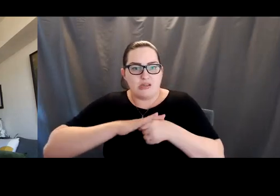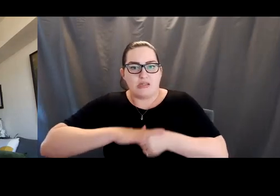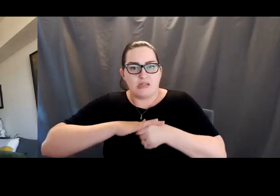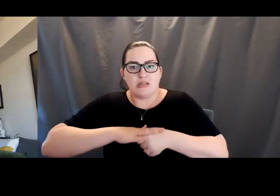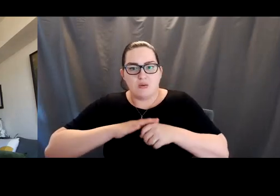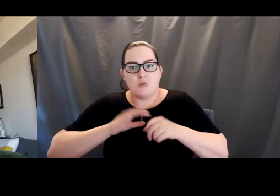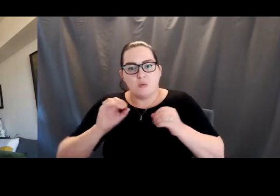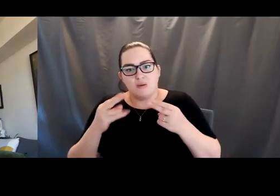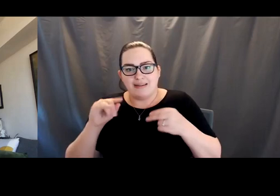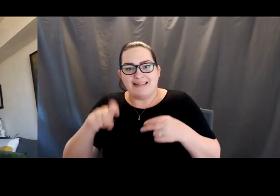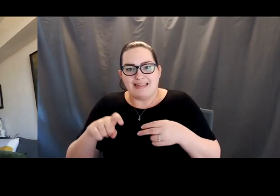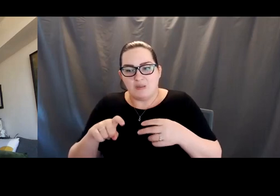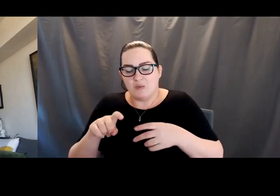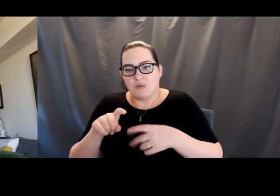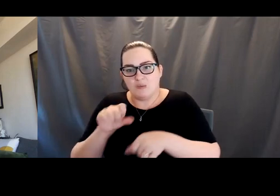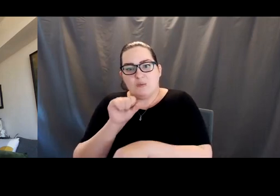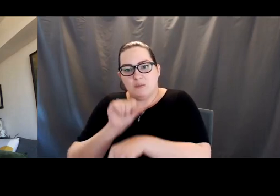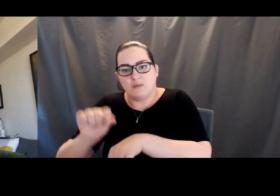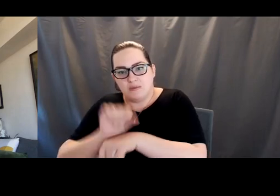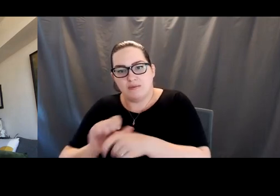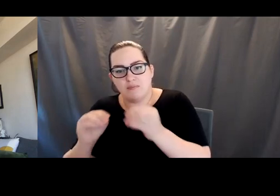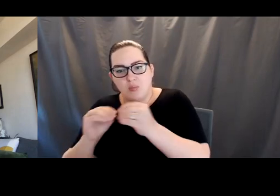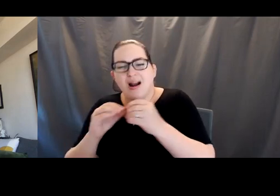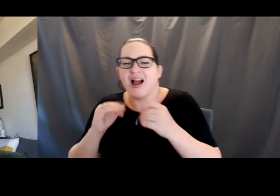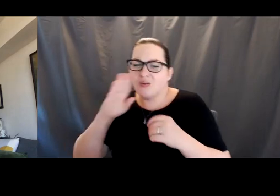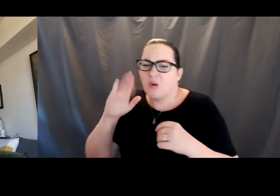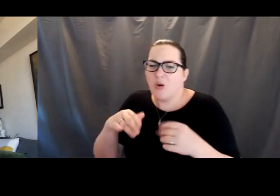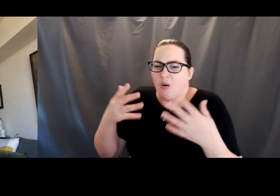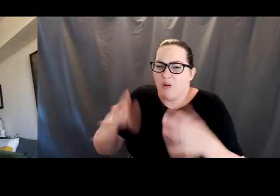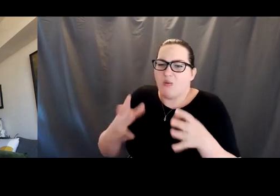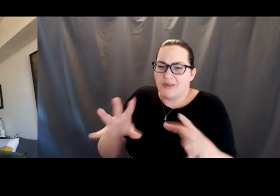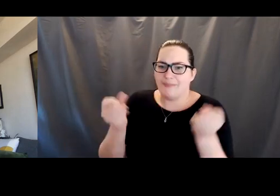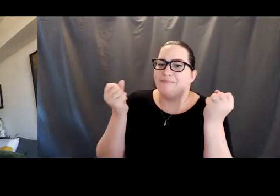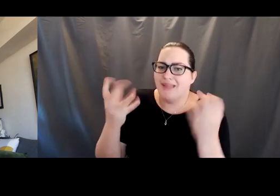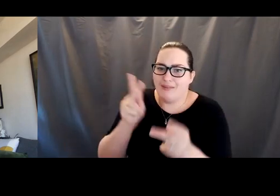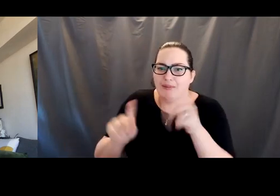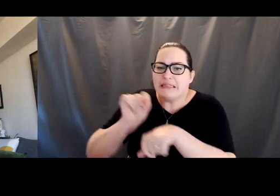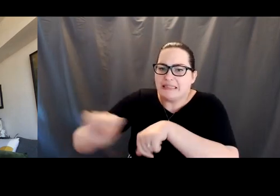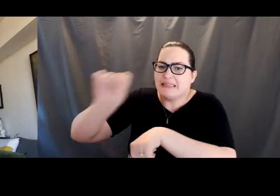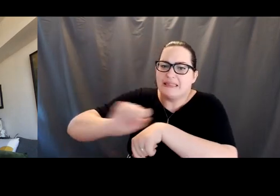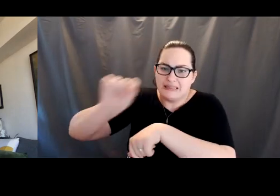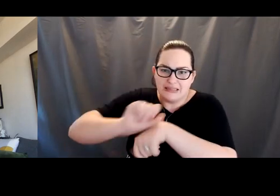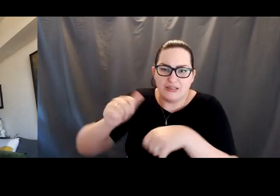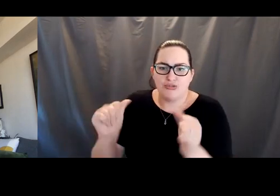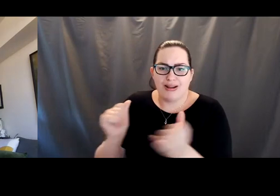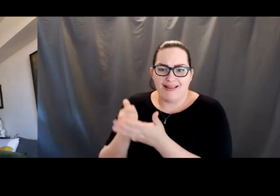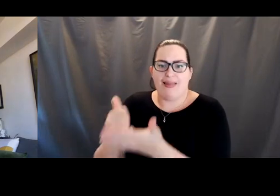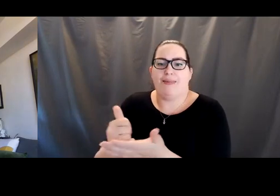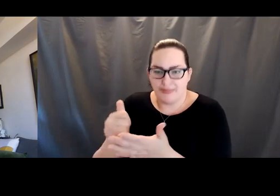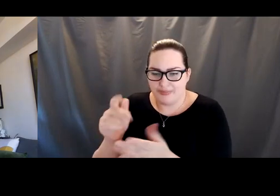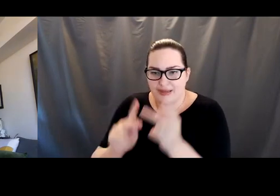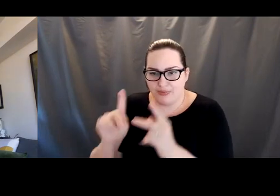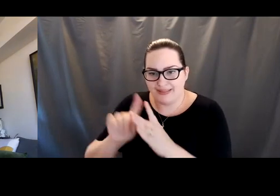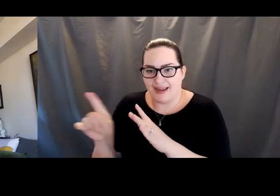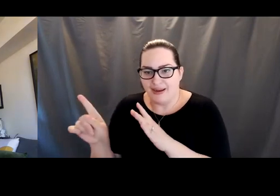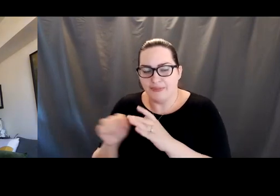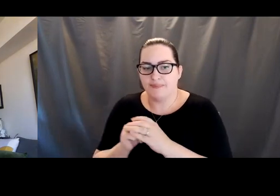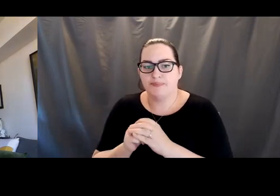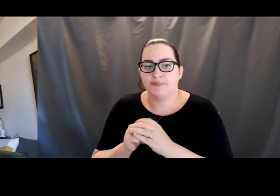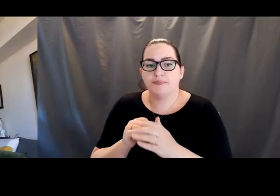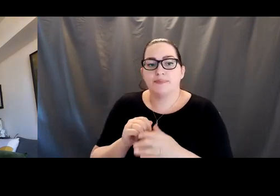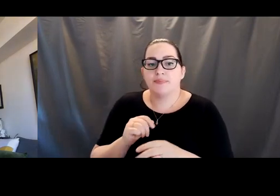people were working behind the scenes, so many people. I don't know what's happened yet with these journalists. I have to do a follow-up, which is something I like to do, stay